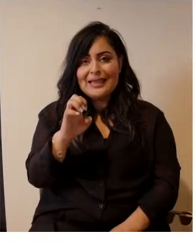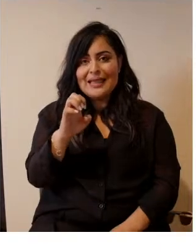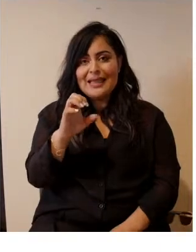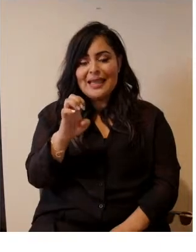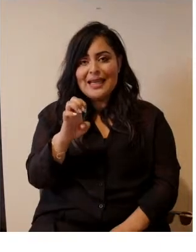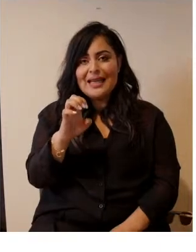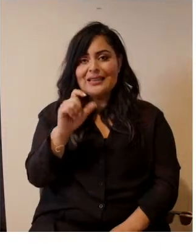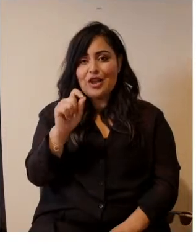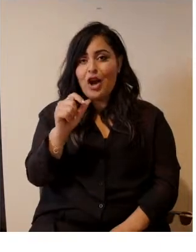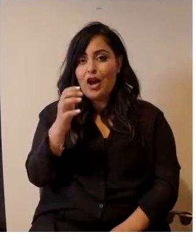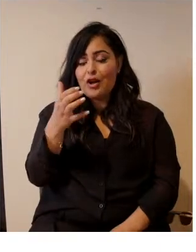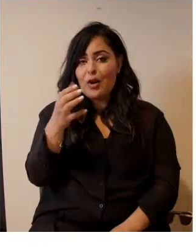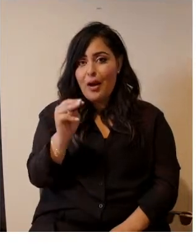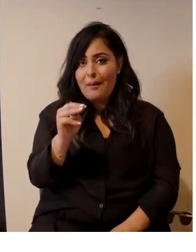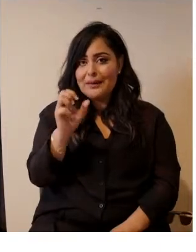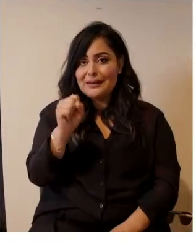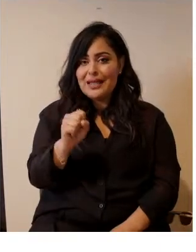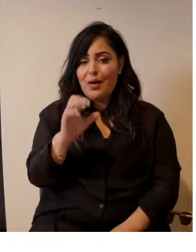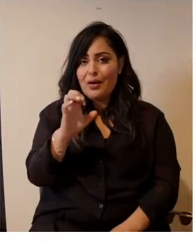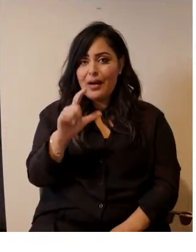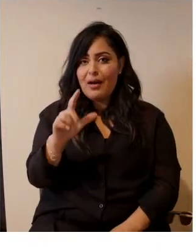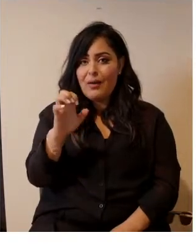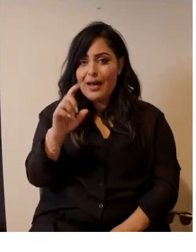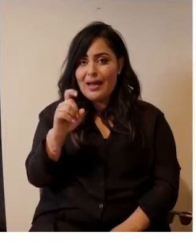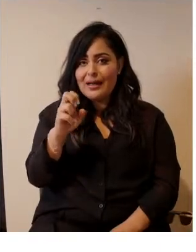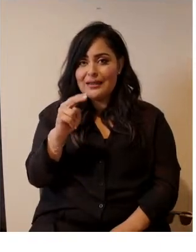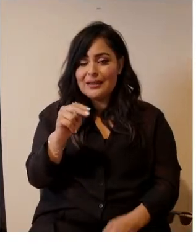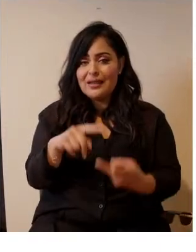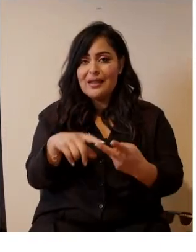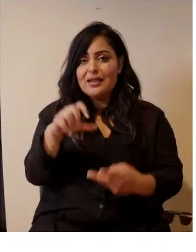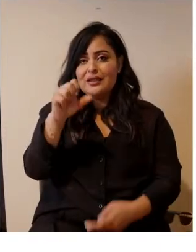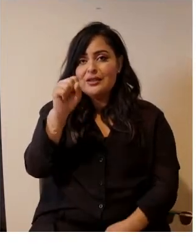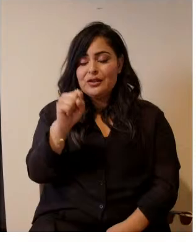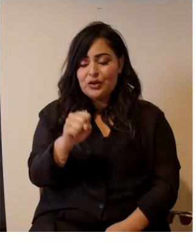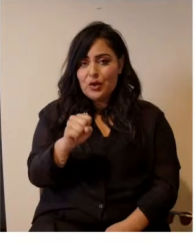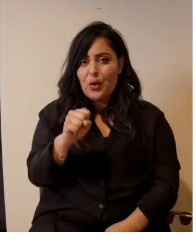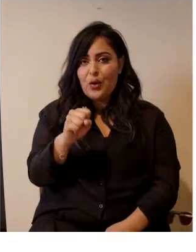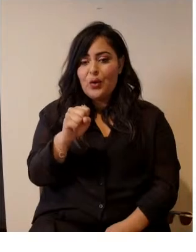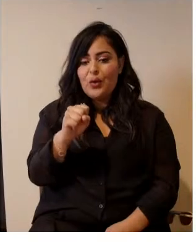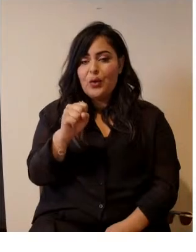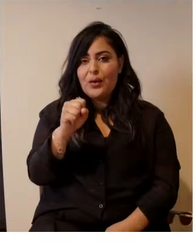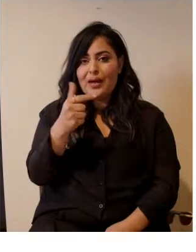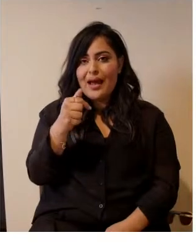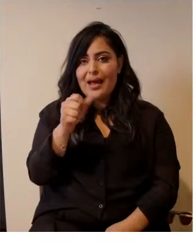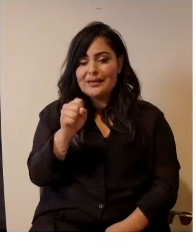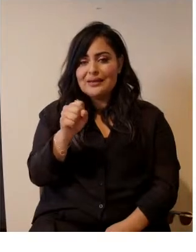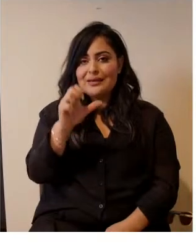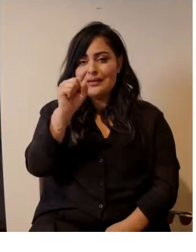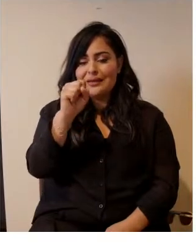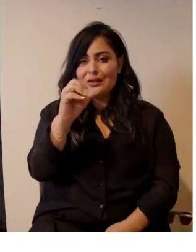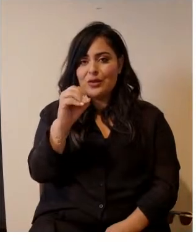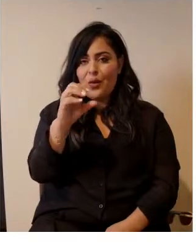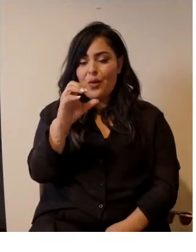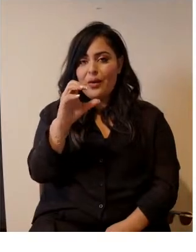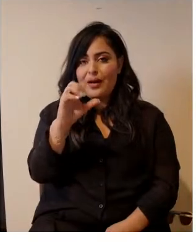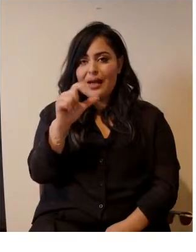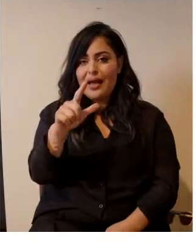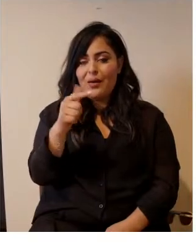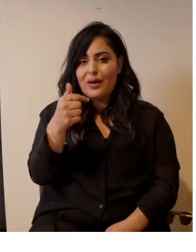SCE.com, so your Southern Cal Edison. And then we have SoGas.com, so that's